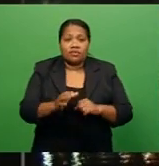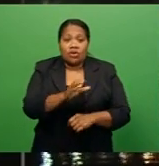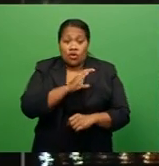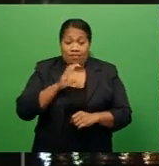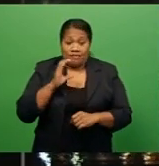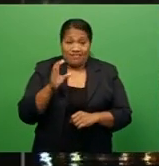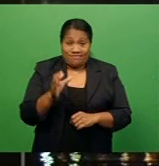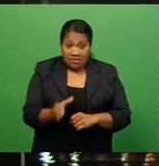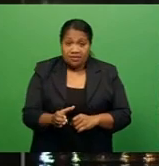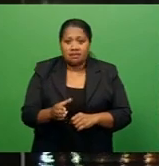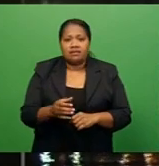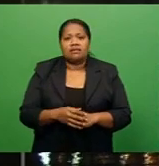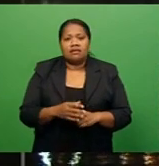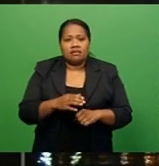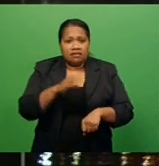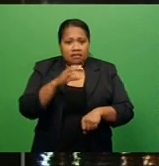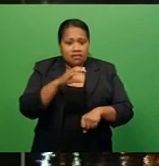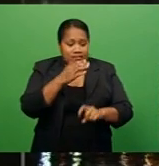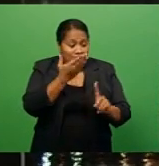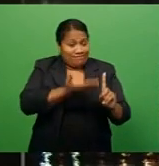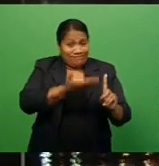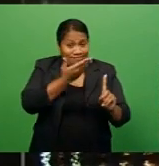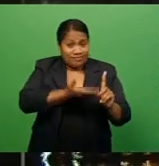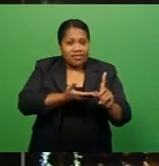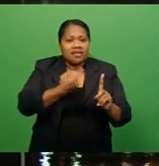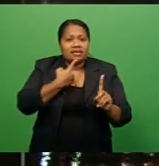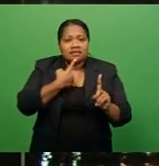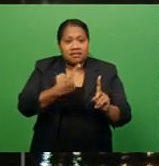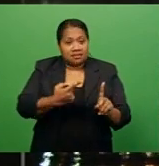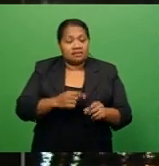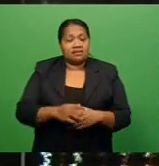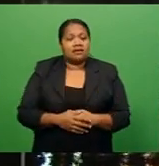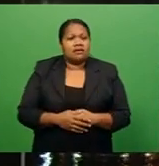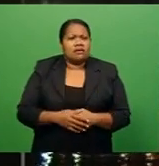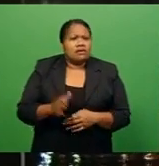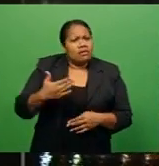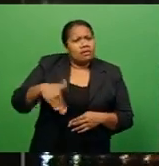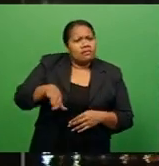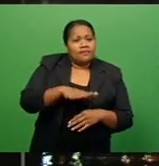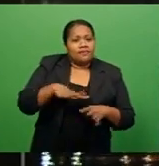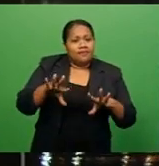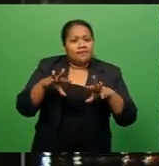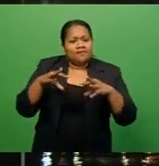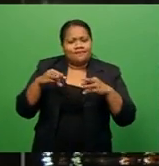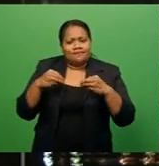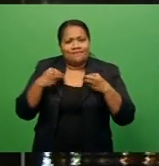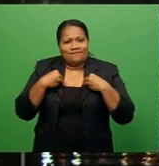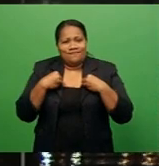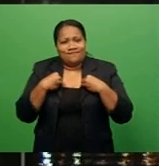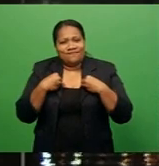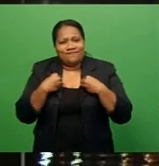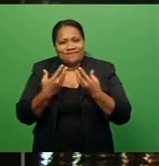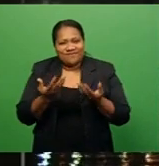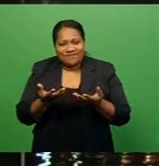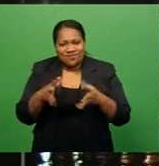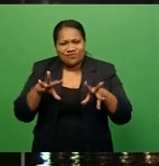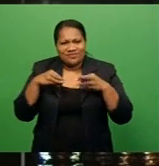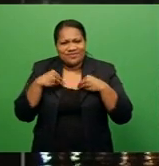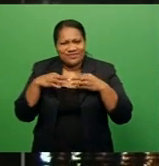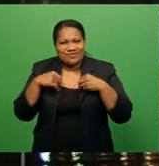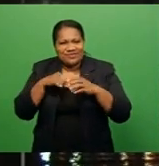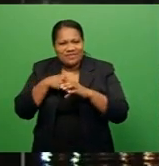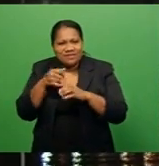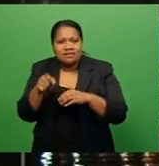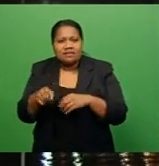Military Forces, Rear Admiral William Naupoto, says they're all receiving treatment and will be allowed to complete their